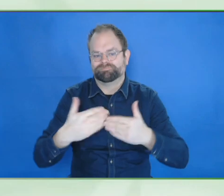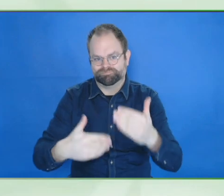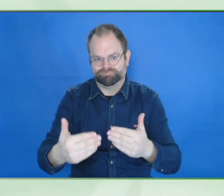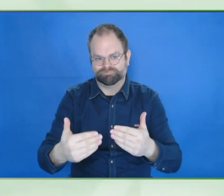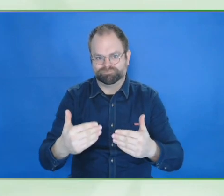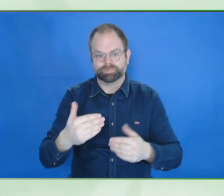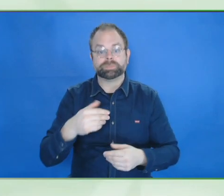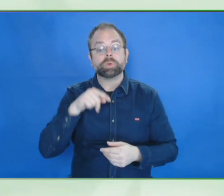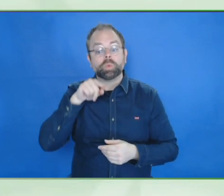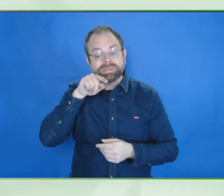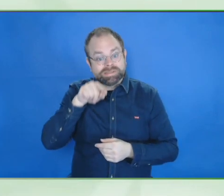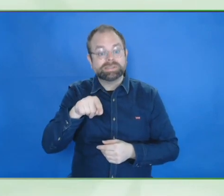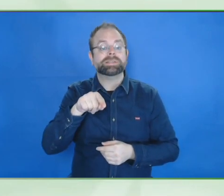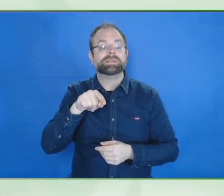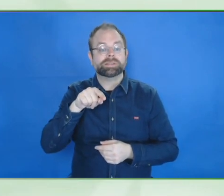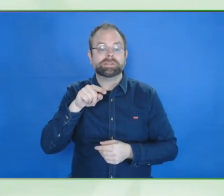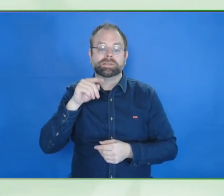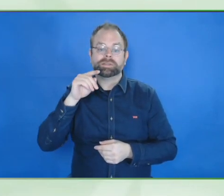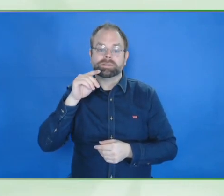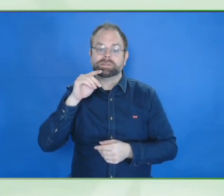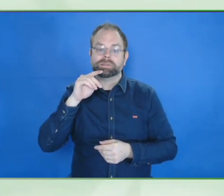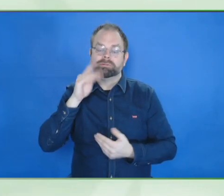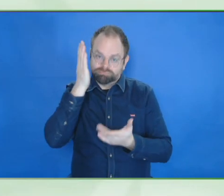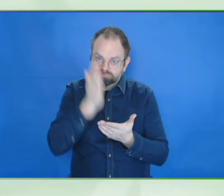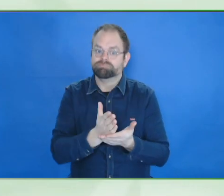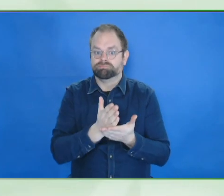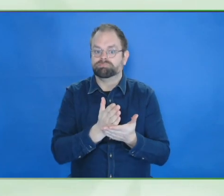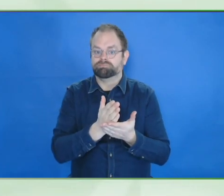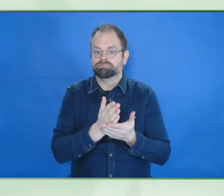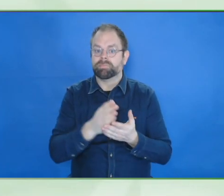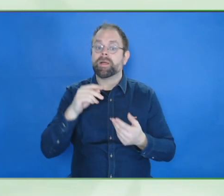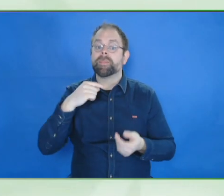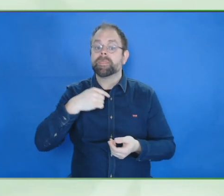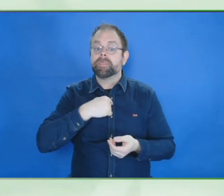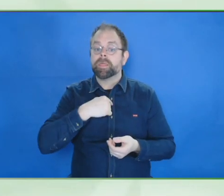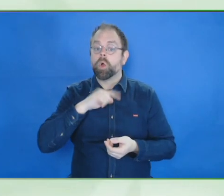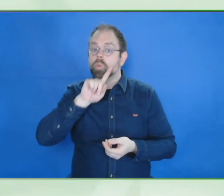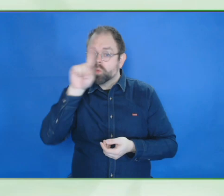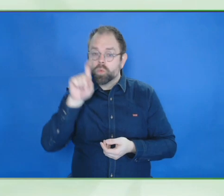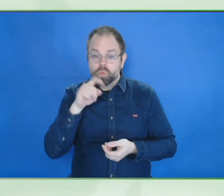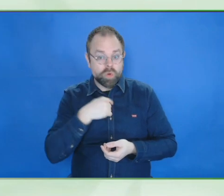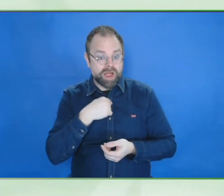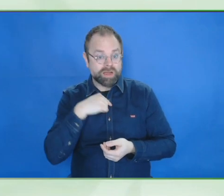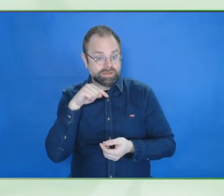We all work in competition. Why? Why don't we combine it to one big hub where we